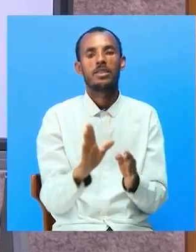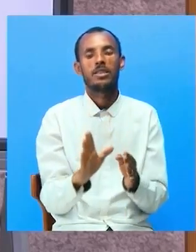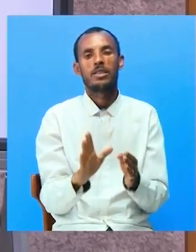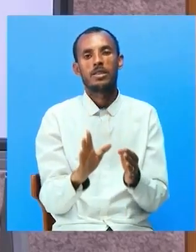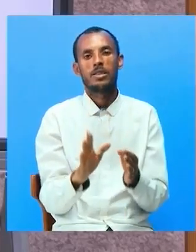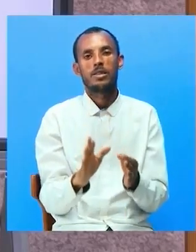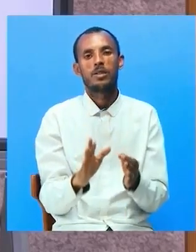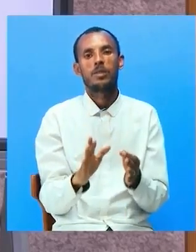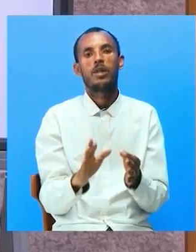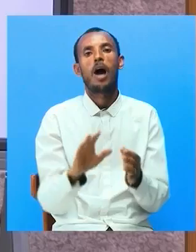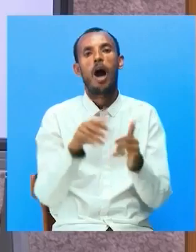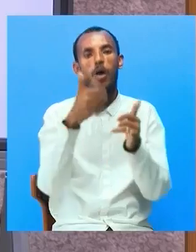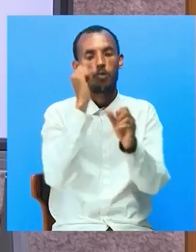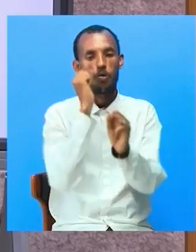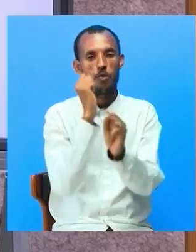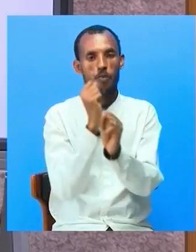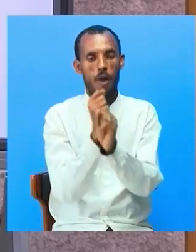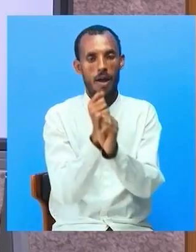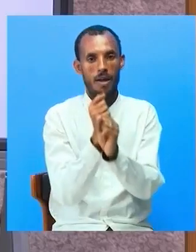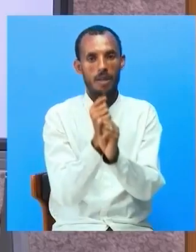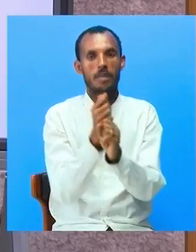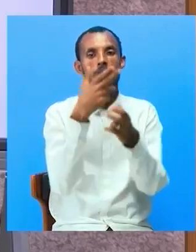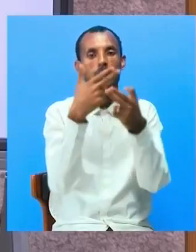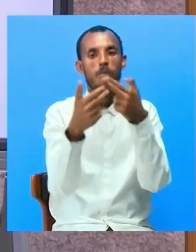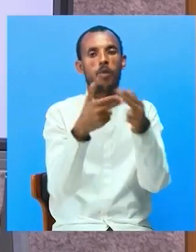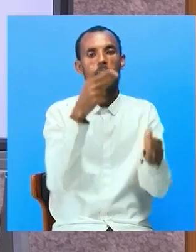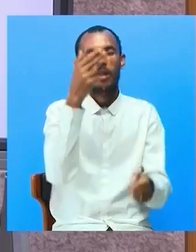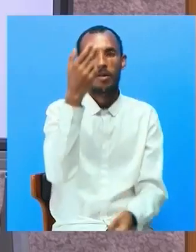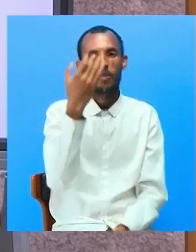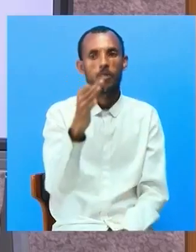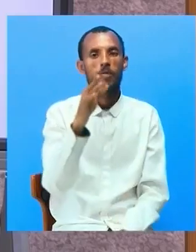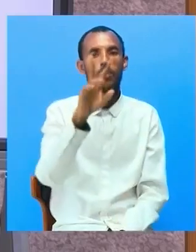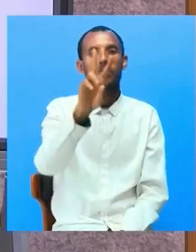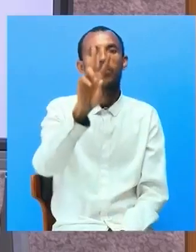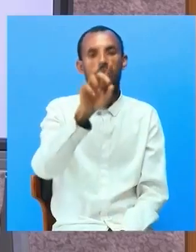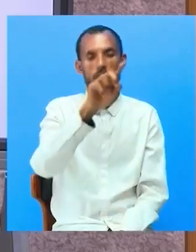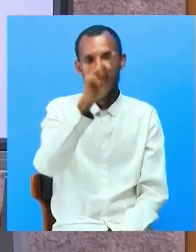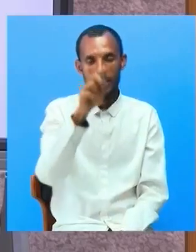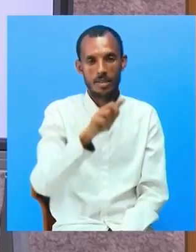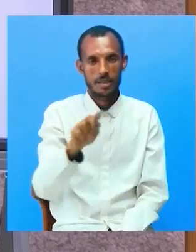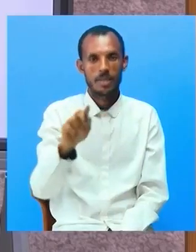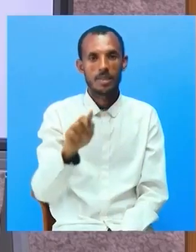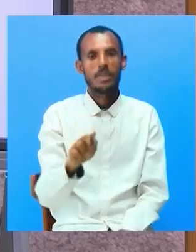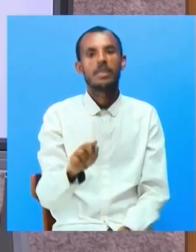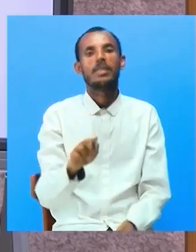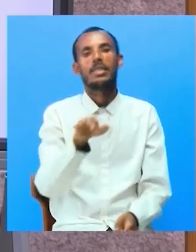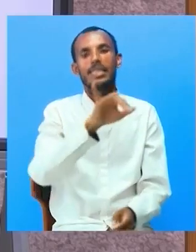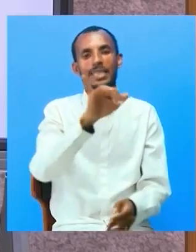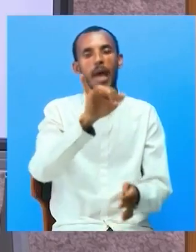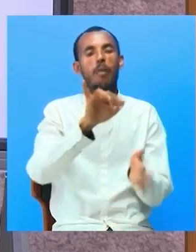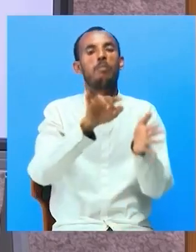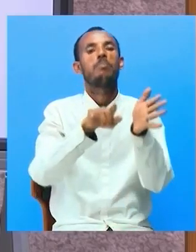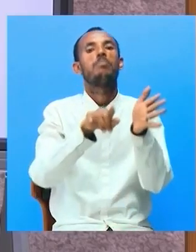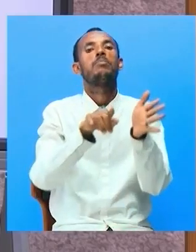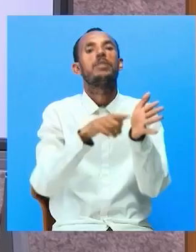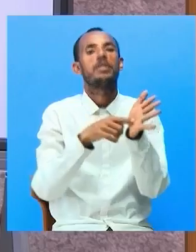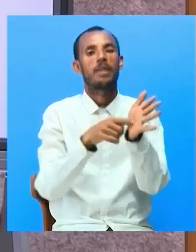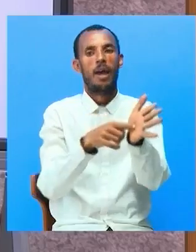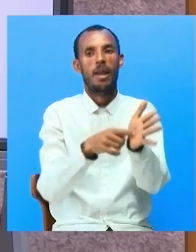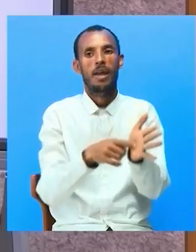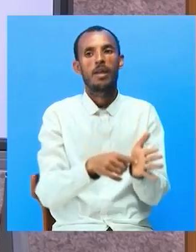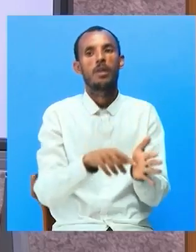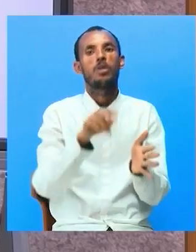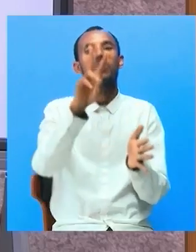to how to find the product of two integers having the same sign, or the product of two